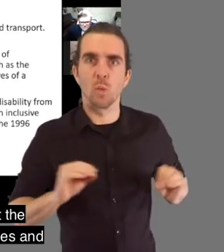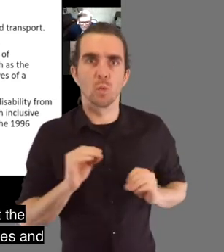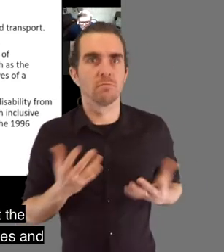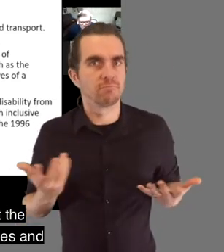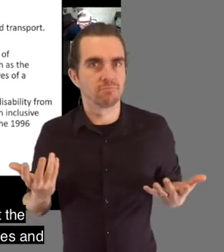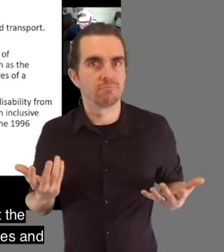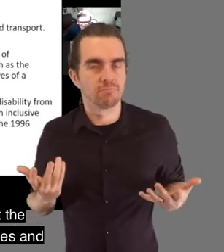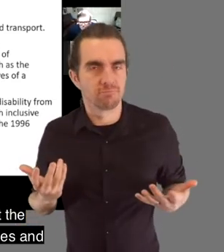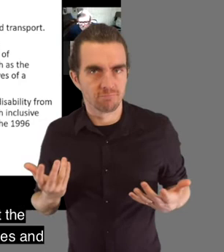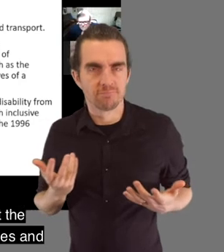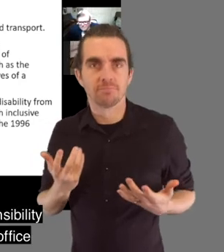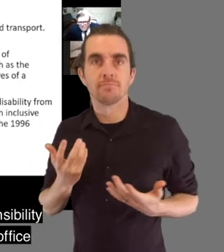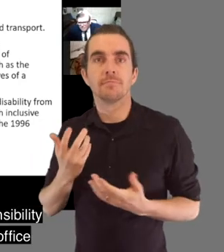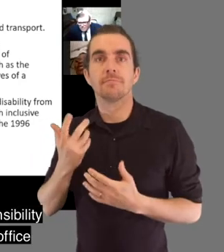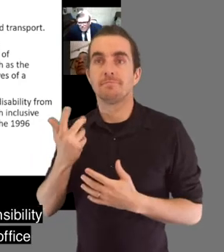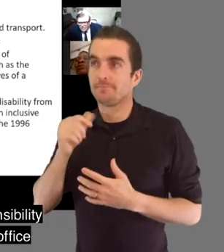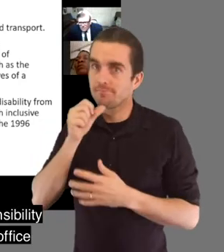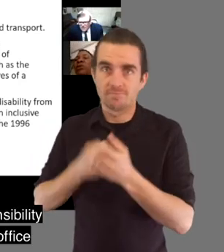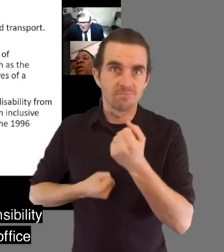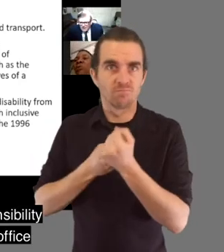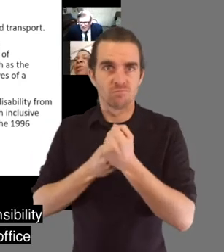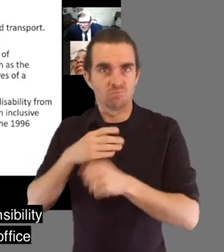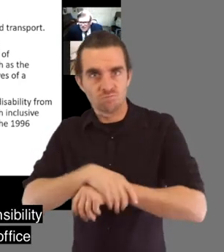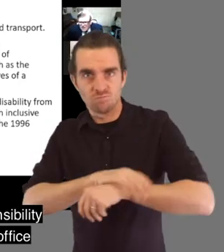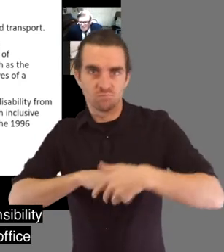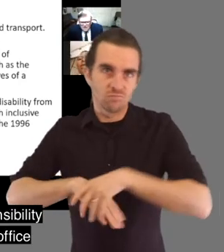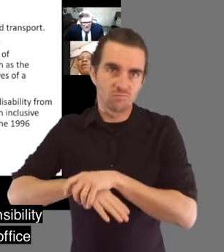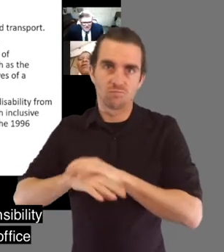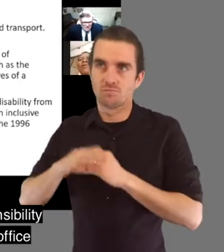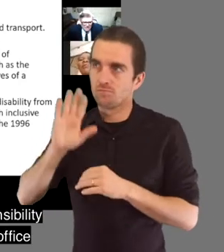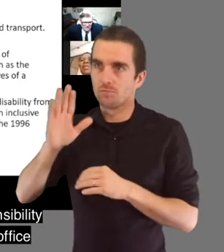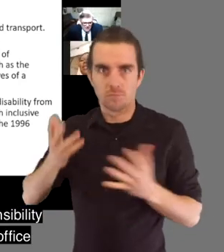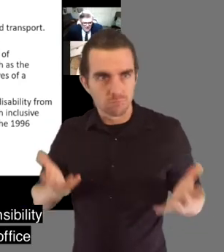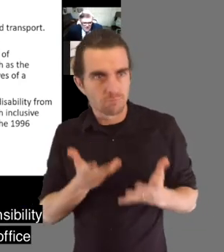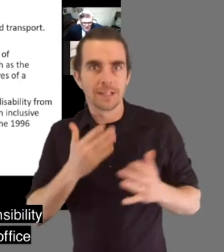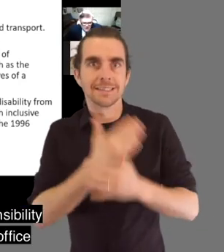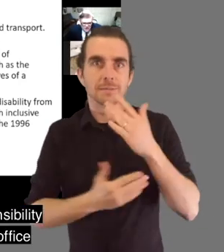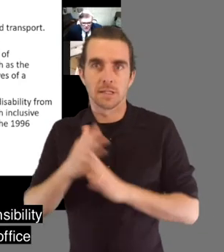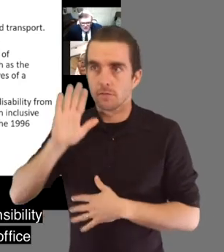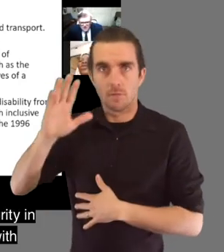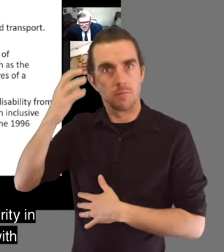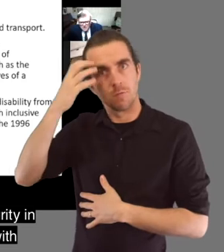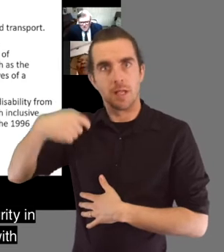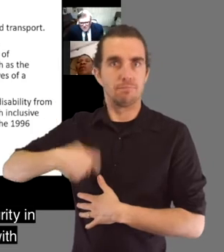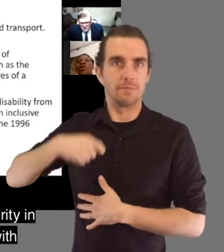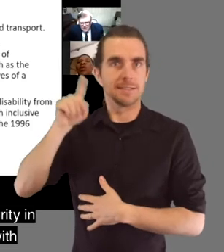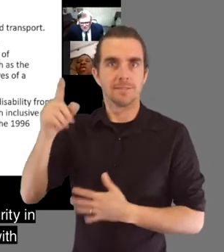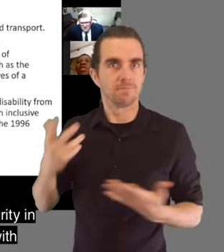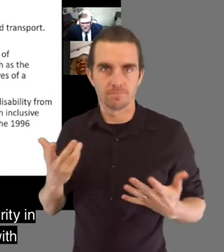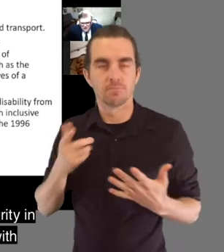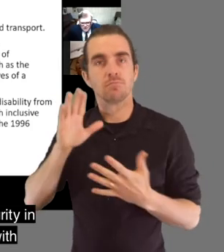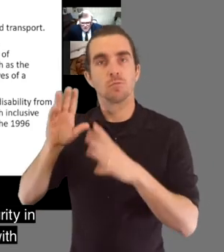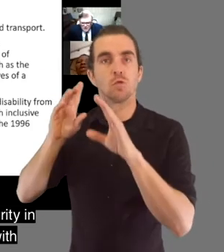continues, and we're not held by moving responsibility for disability from the President's office to the Department of